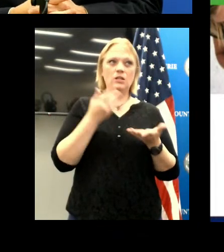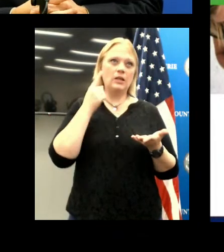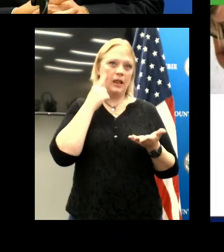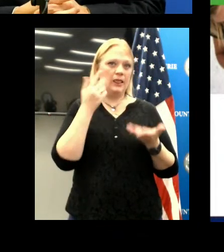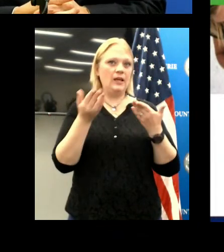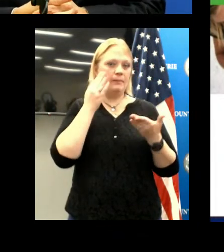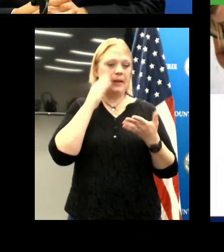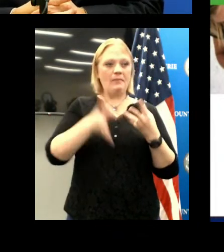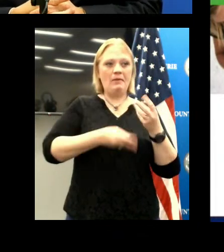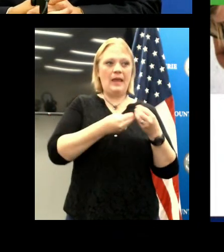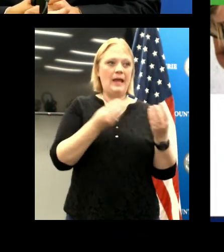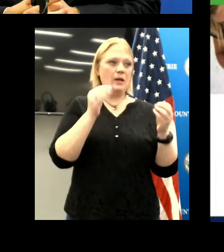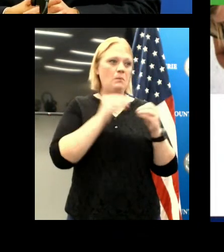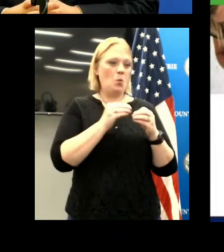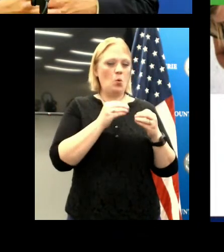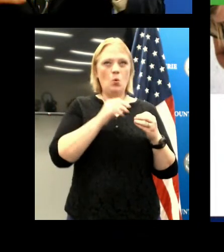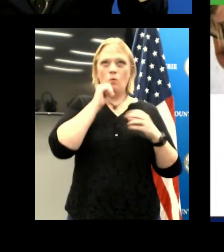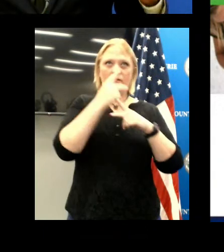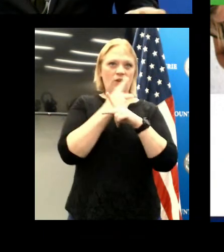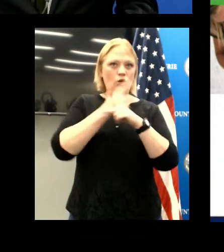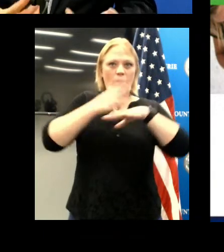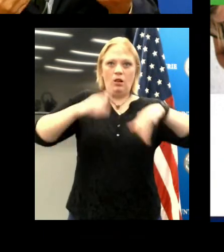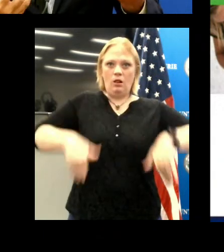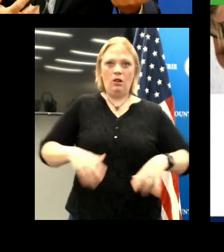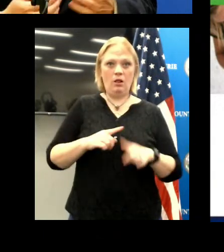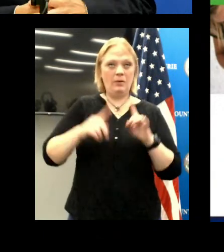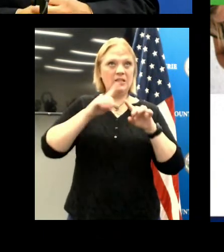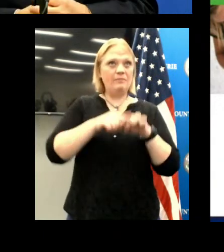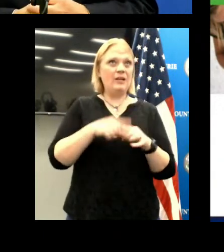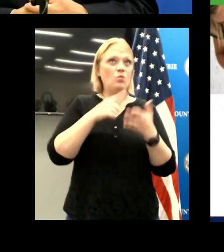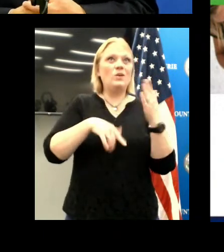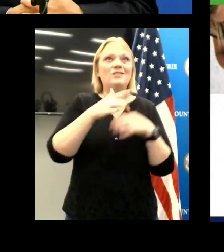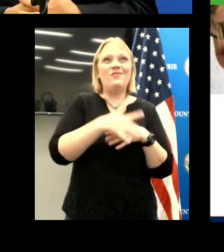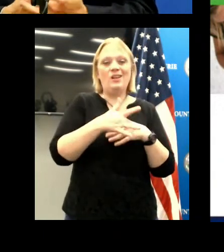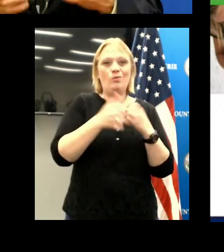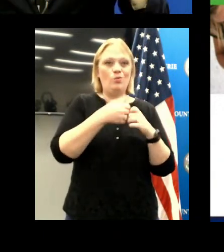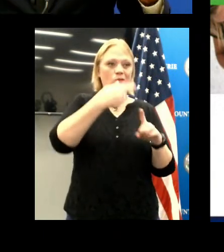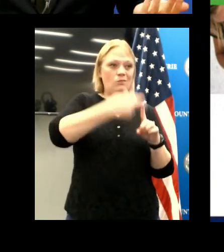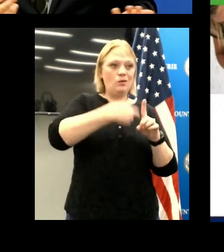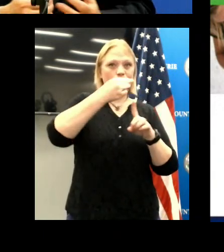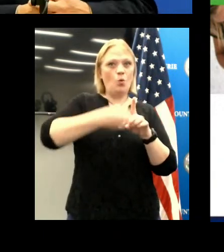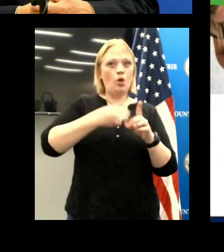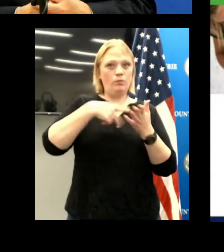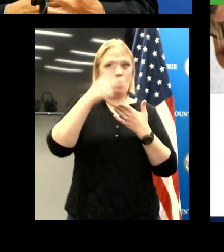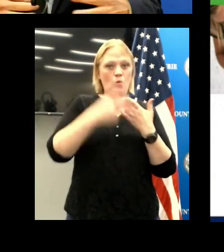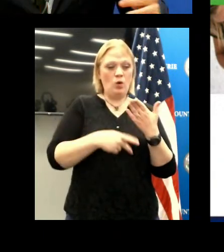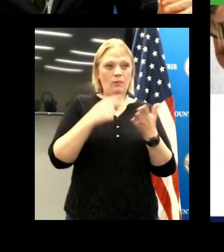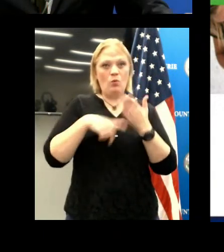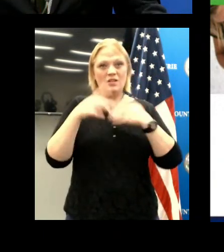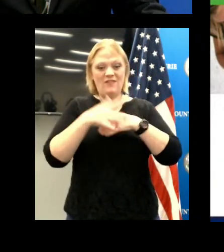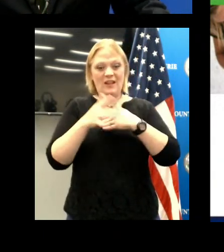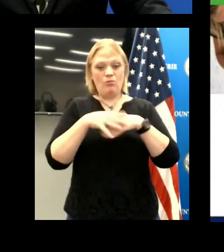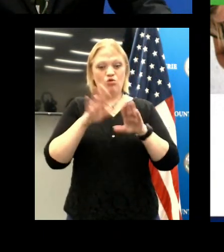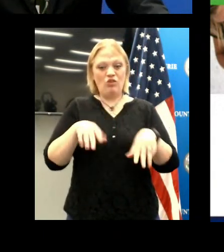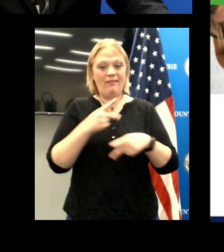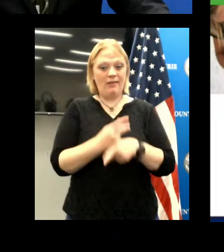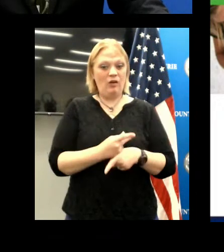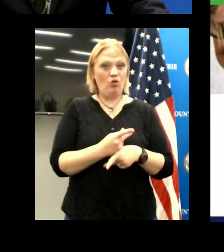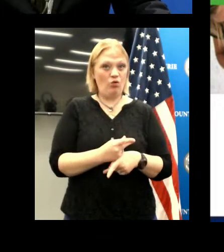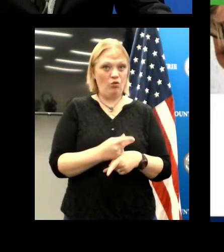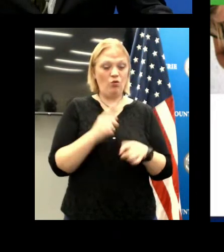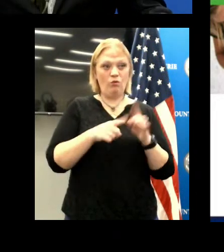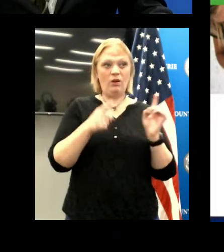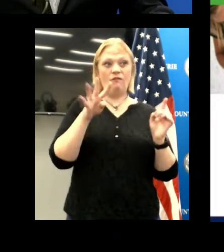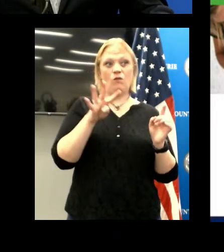dollars into that. I haven't figured out what yet. It's going to depend on what's available with the rental and mortgage assistance program, what's available with child care.